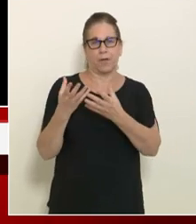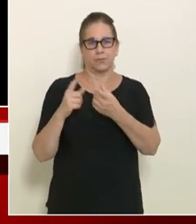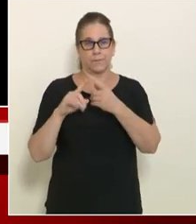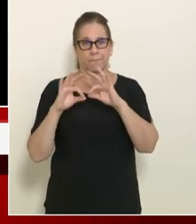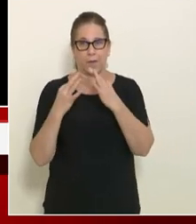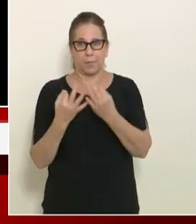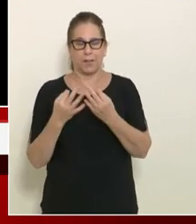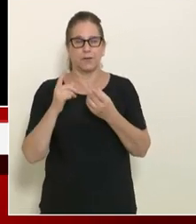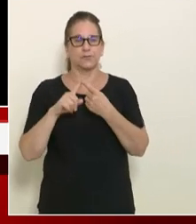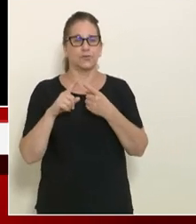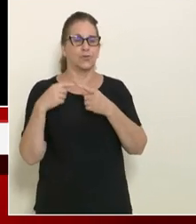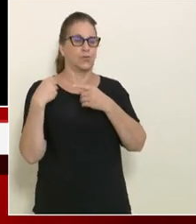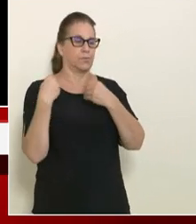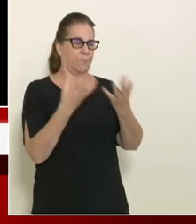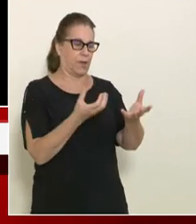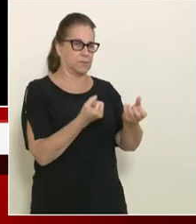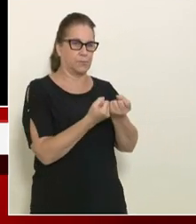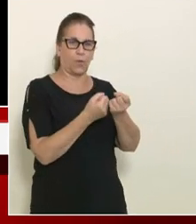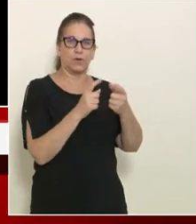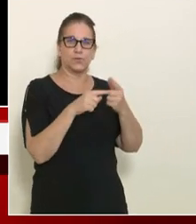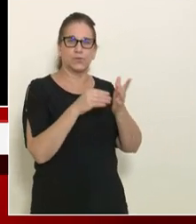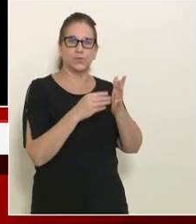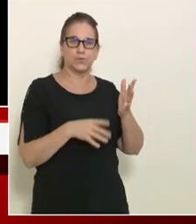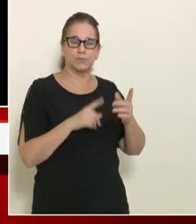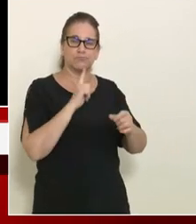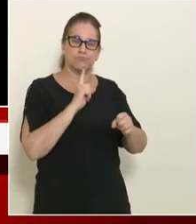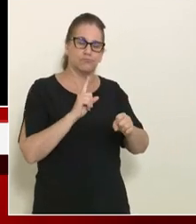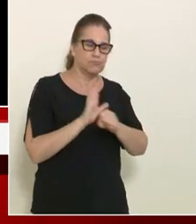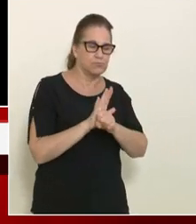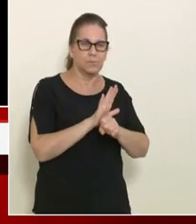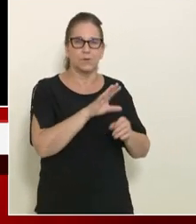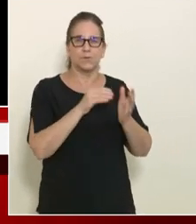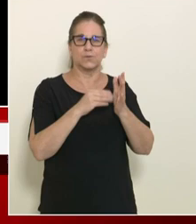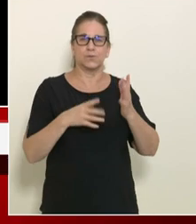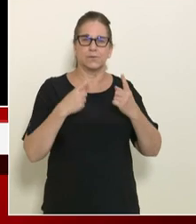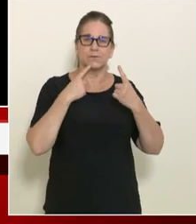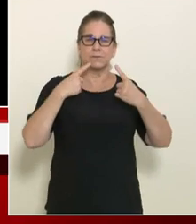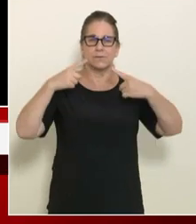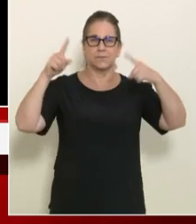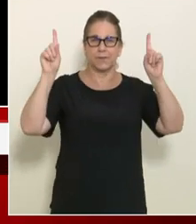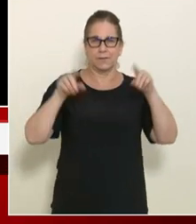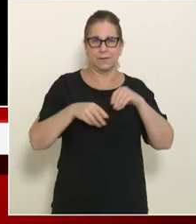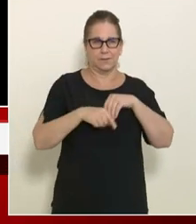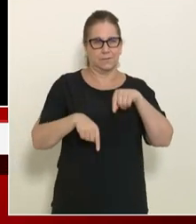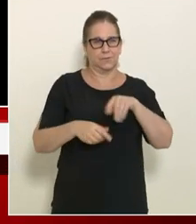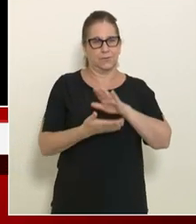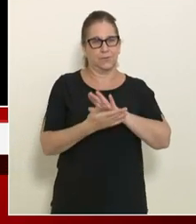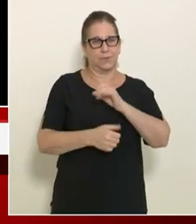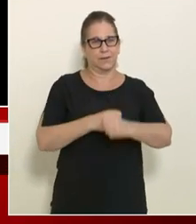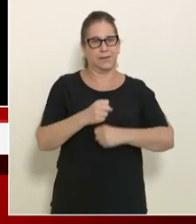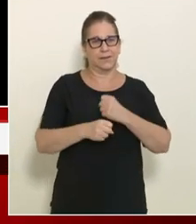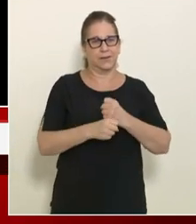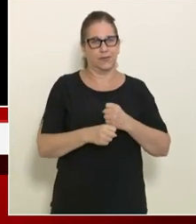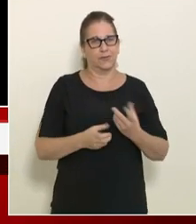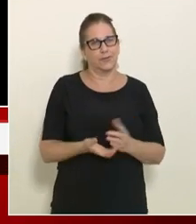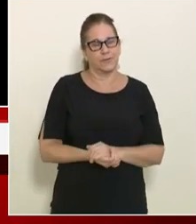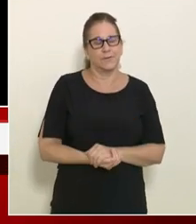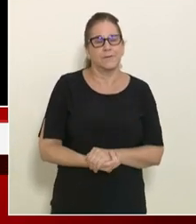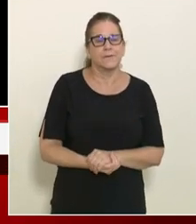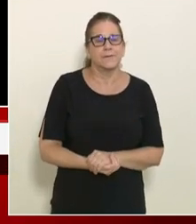home. And finally, an additional information on our Parent University, which is in process now and will extend